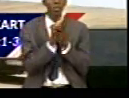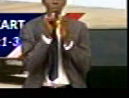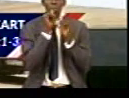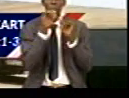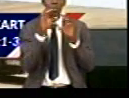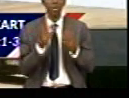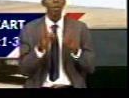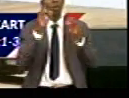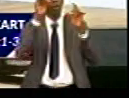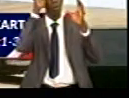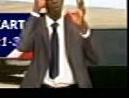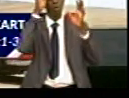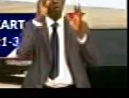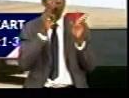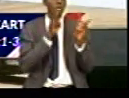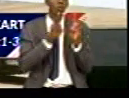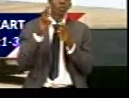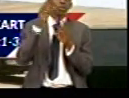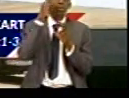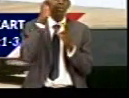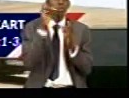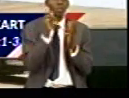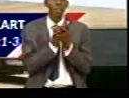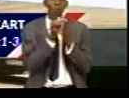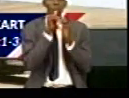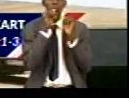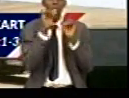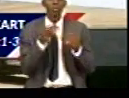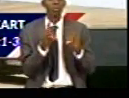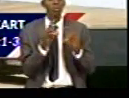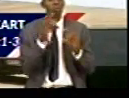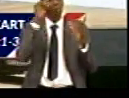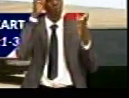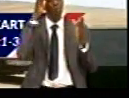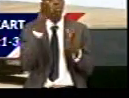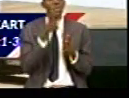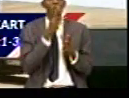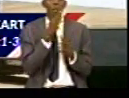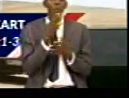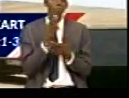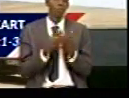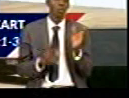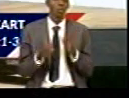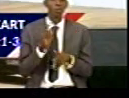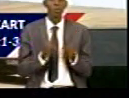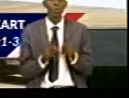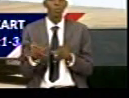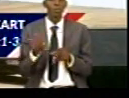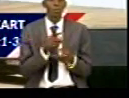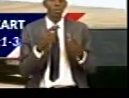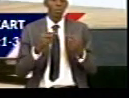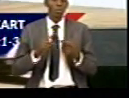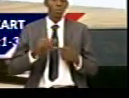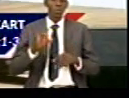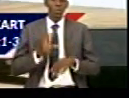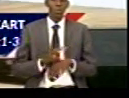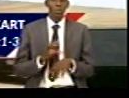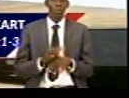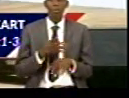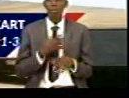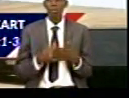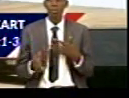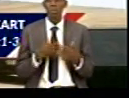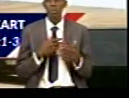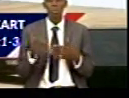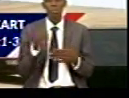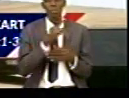hope. Looking for that blessed hope. You see, there are people, they come to church, and whatever they